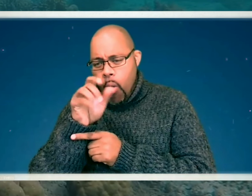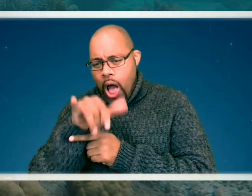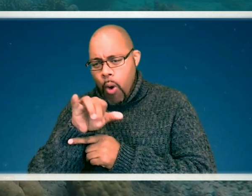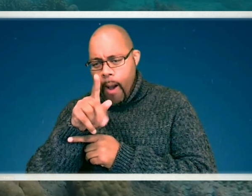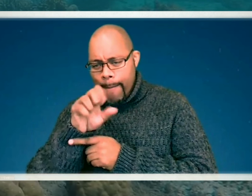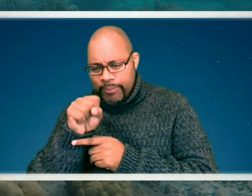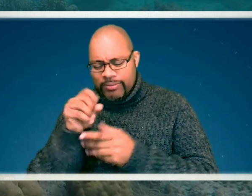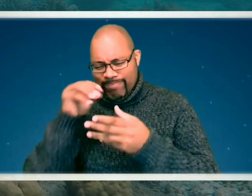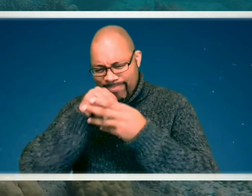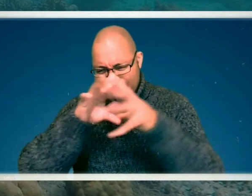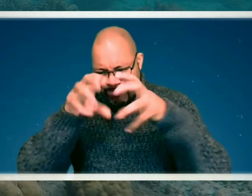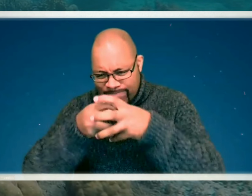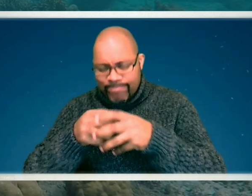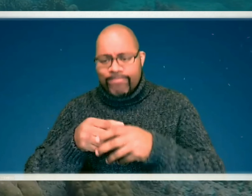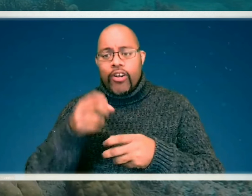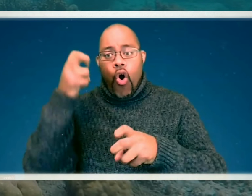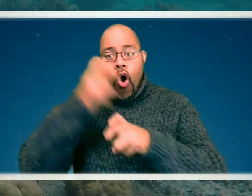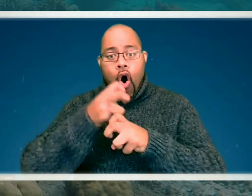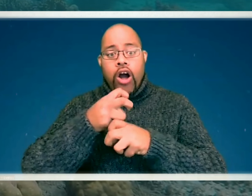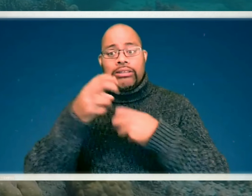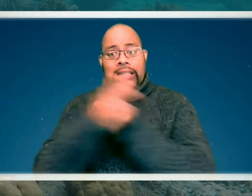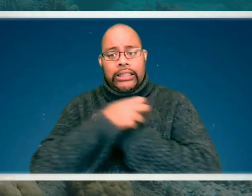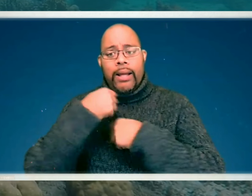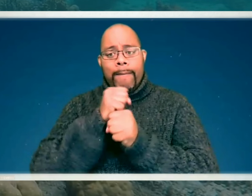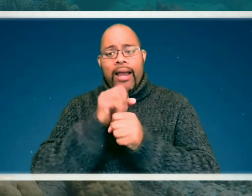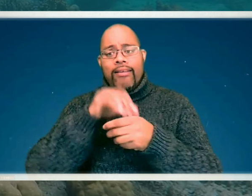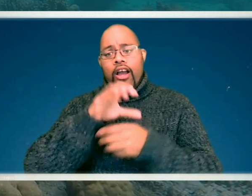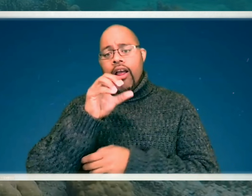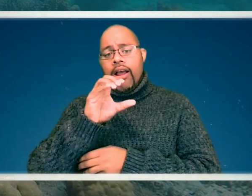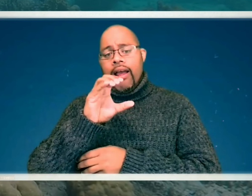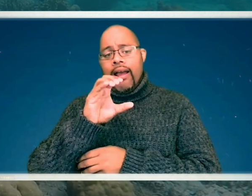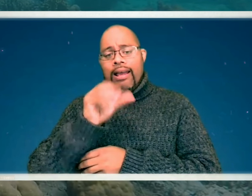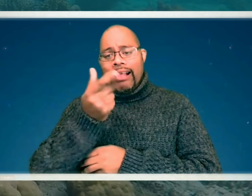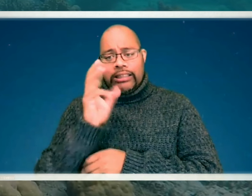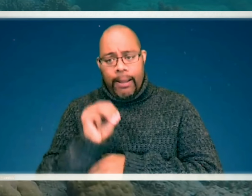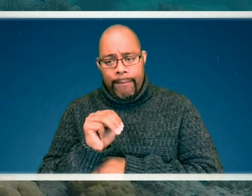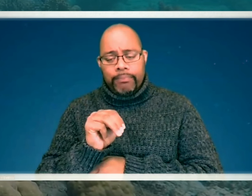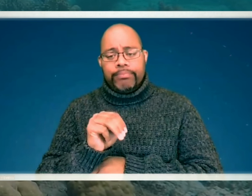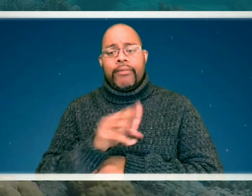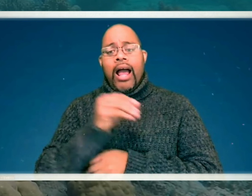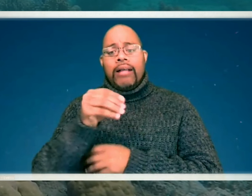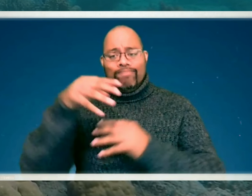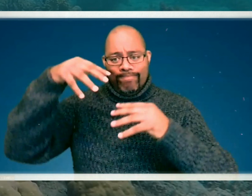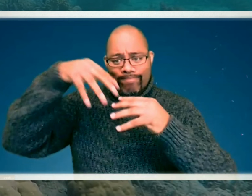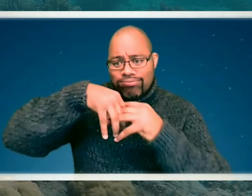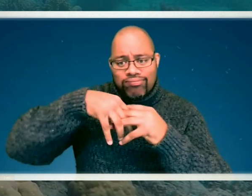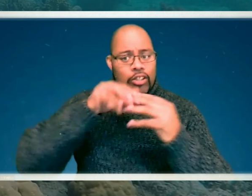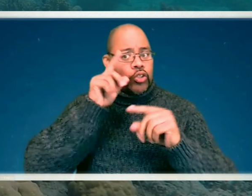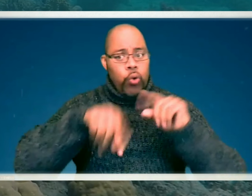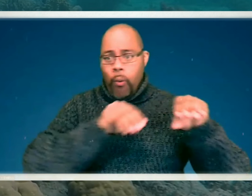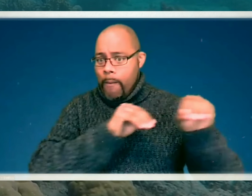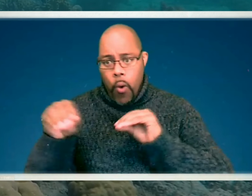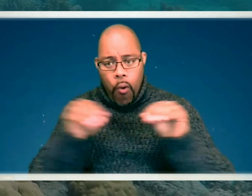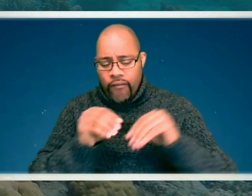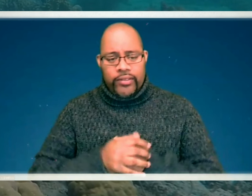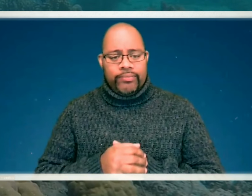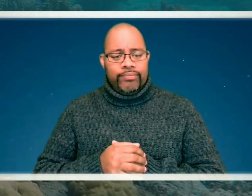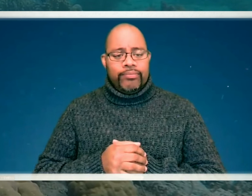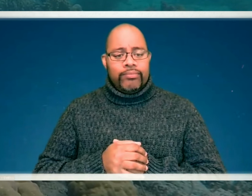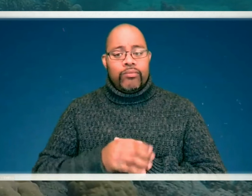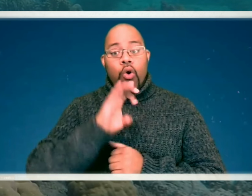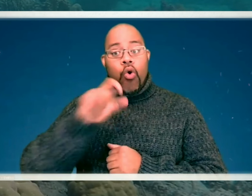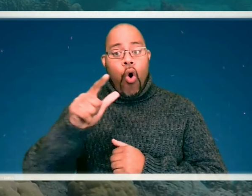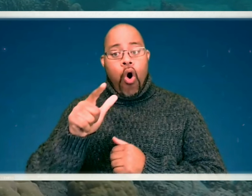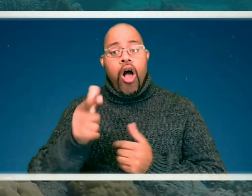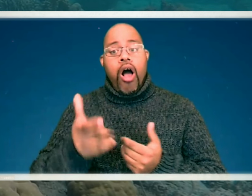hard exoskeleton made of calcium carbonate, and they are sessile. This means that they are permanently fixed to one place. Now, coral reefs